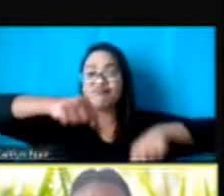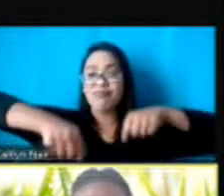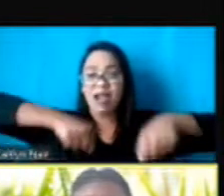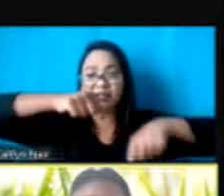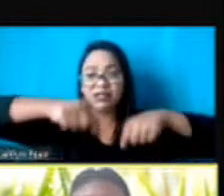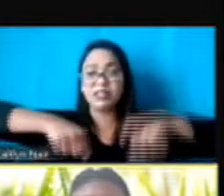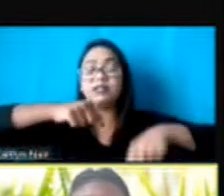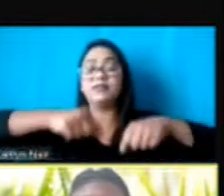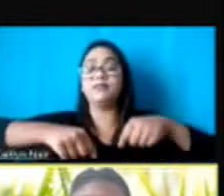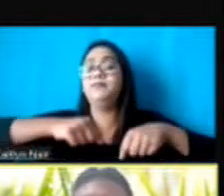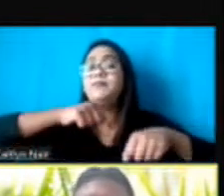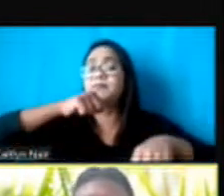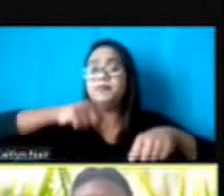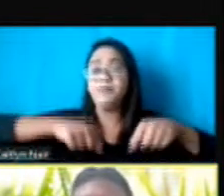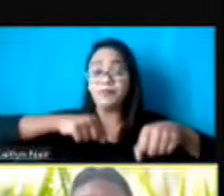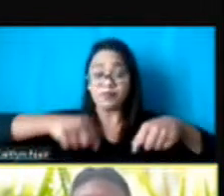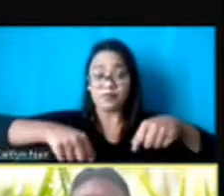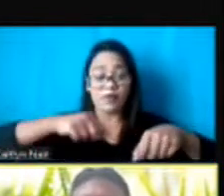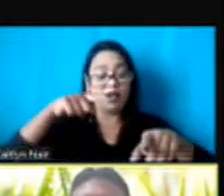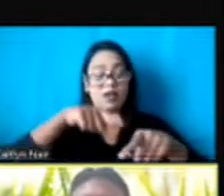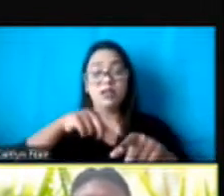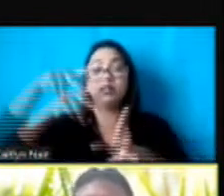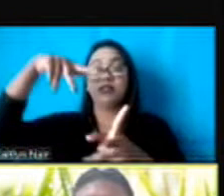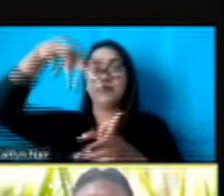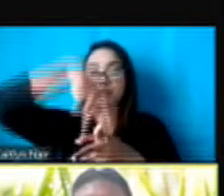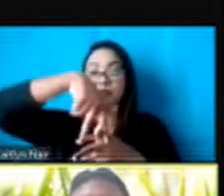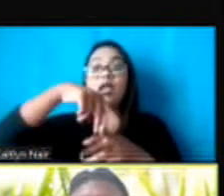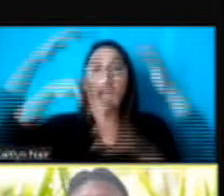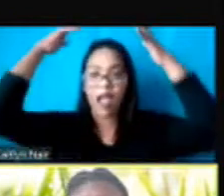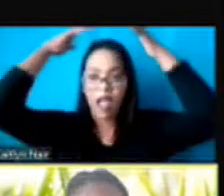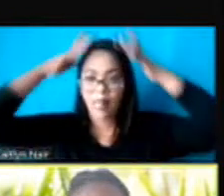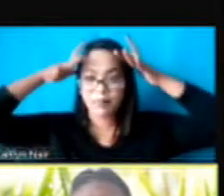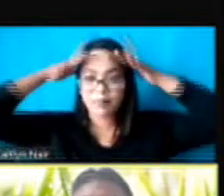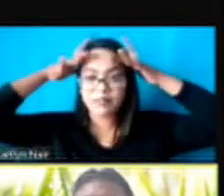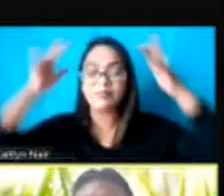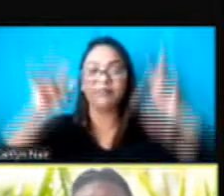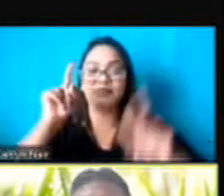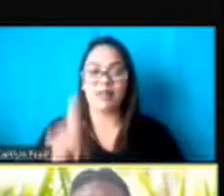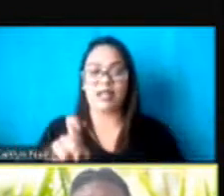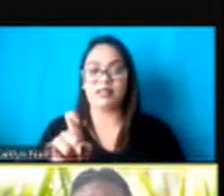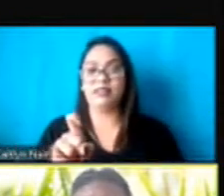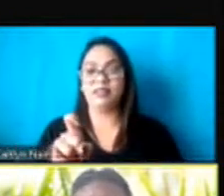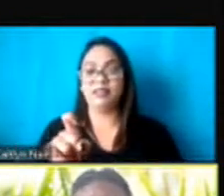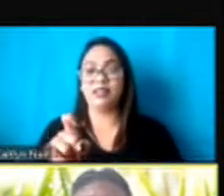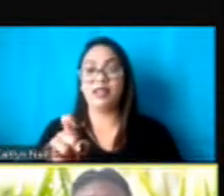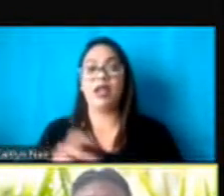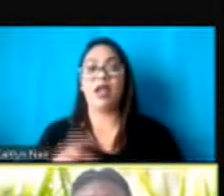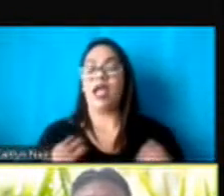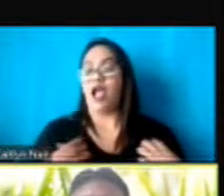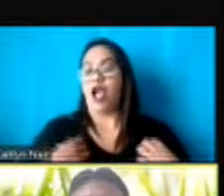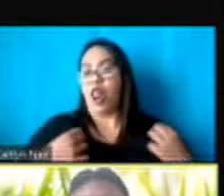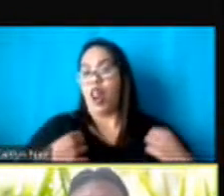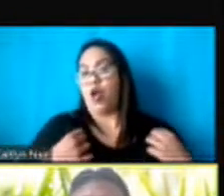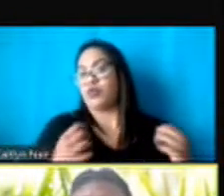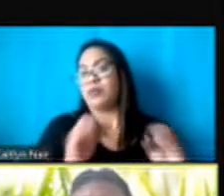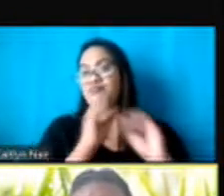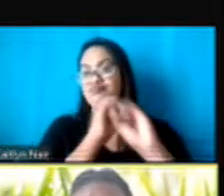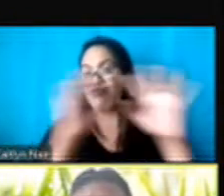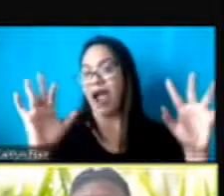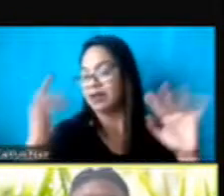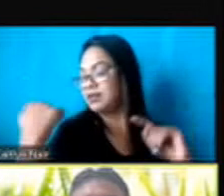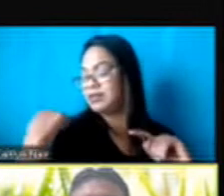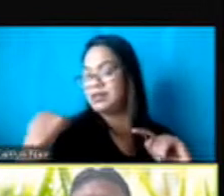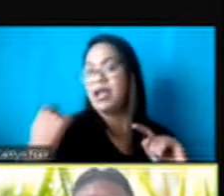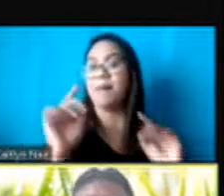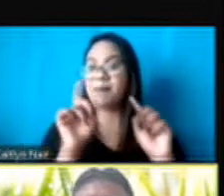them a bicycle helmet. If they're in the car with you, and I realize it's difficult in taxis and buses, but if they're